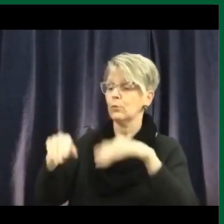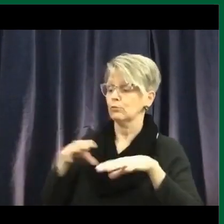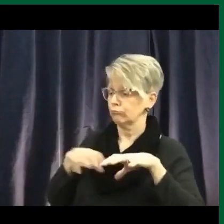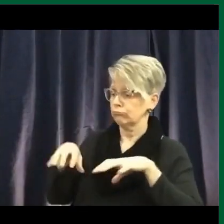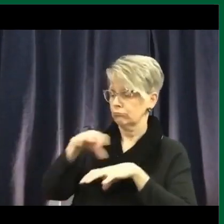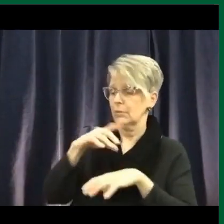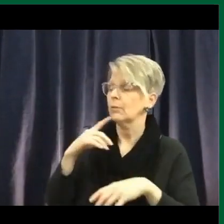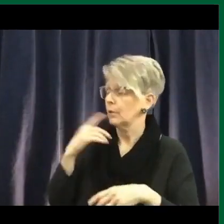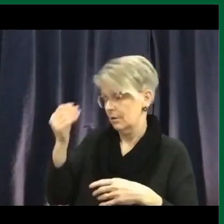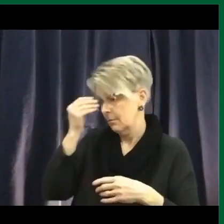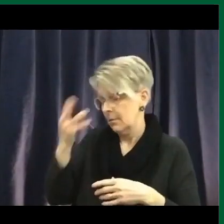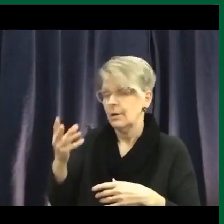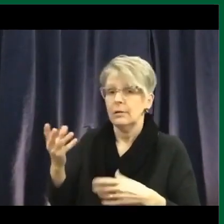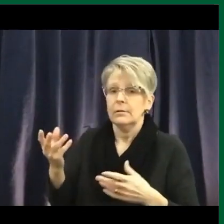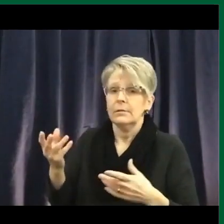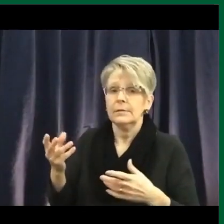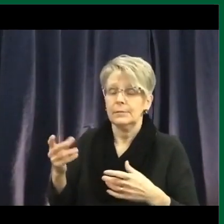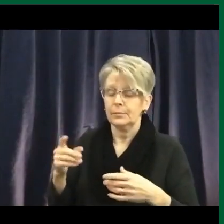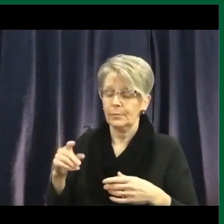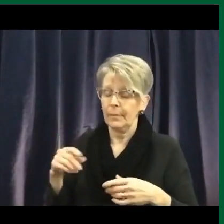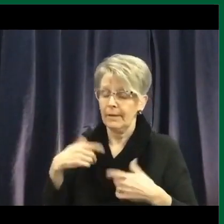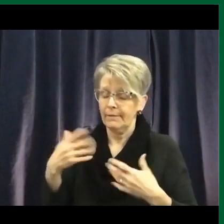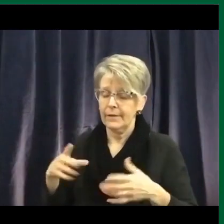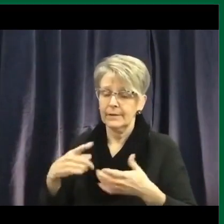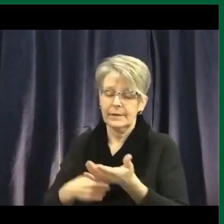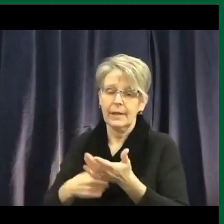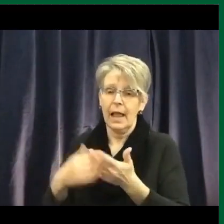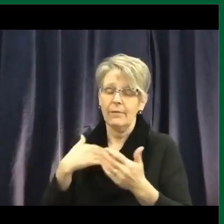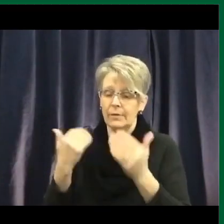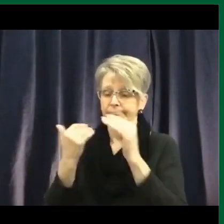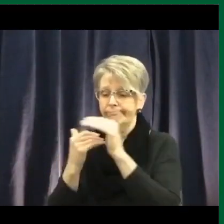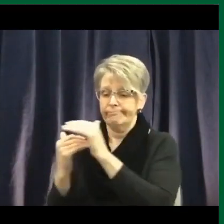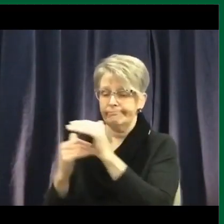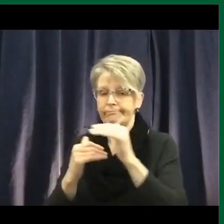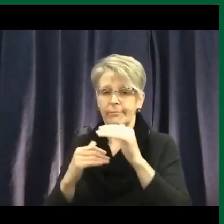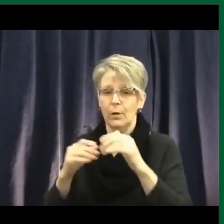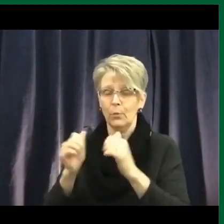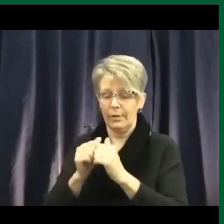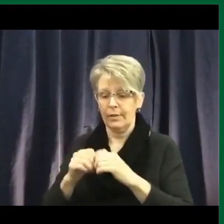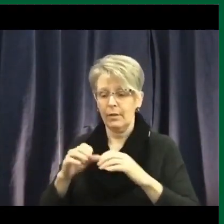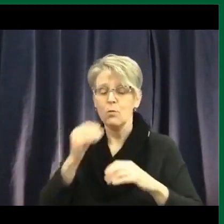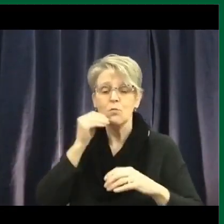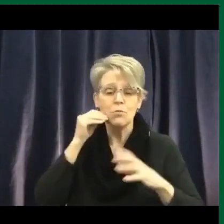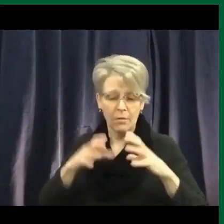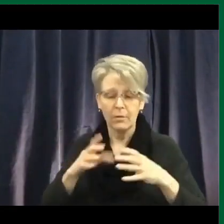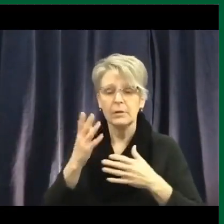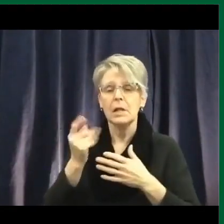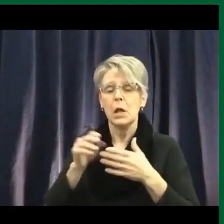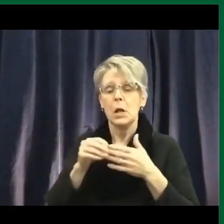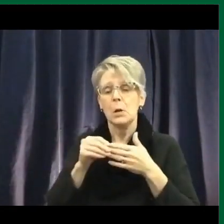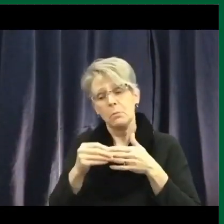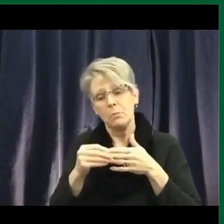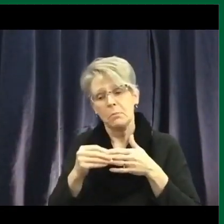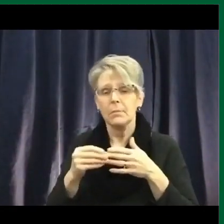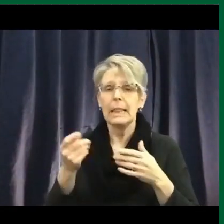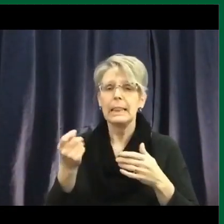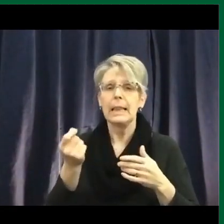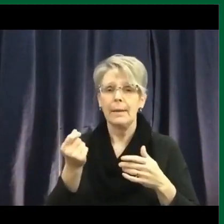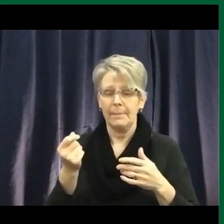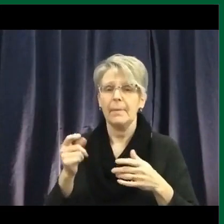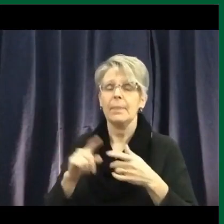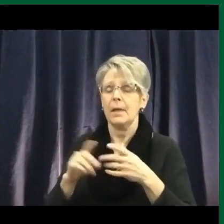as I said earlier, is a number of restrictions around those household gatherings, although they are being softened to some degree so that we can have some